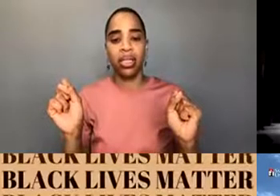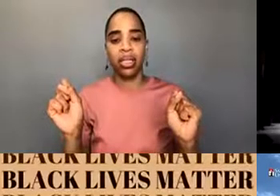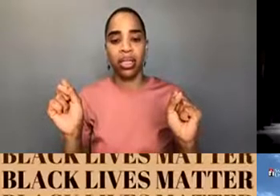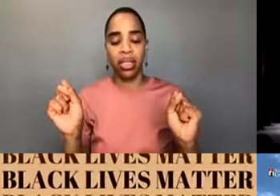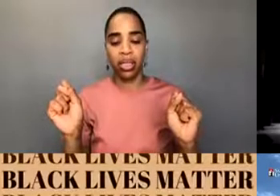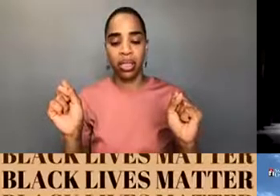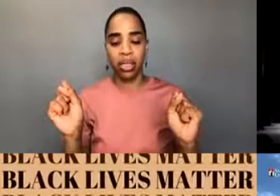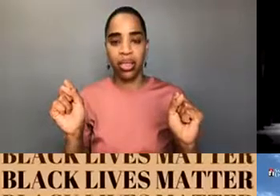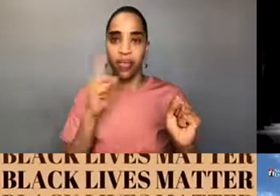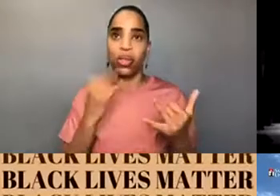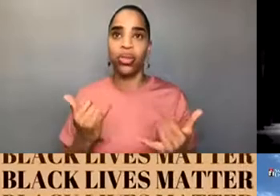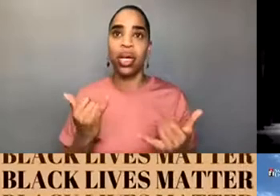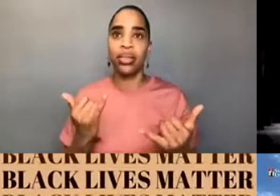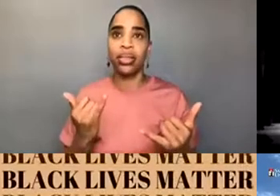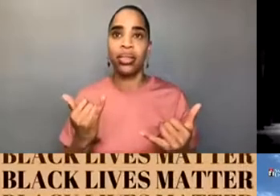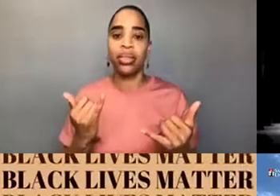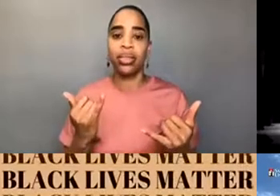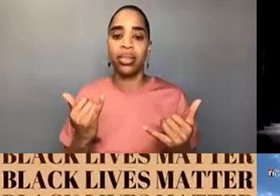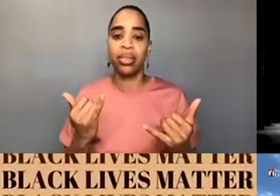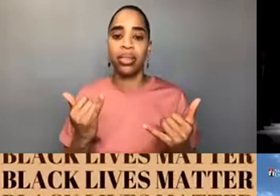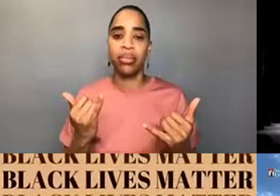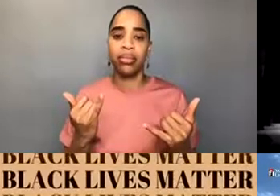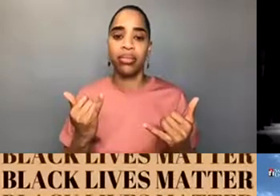this time, epilogue.